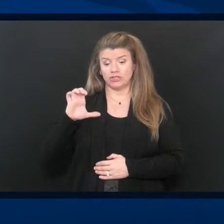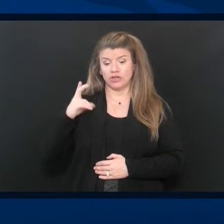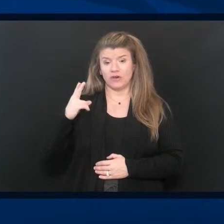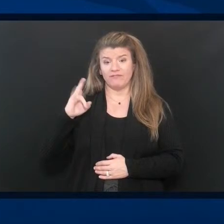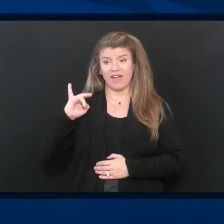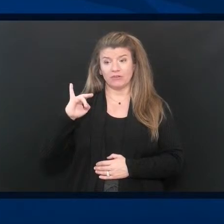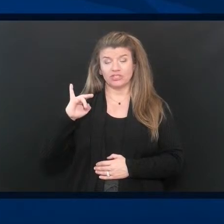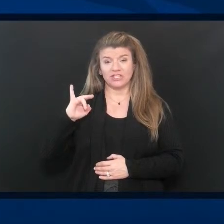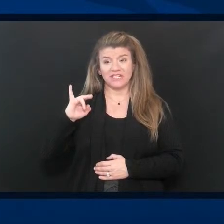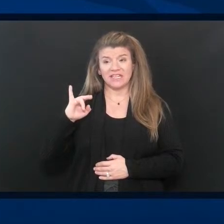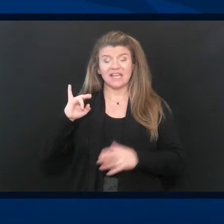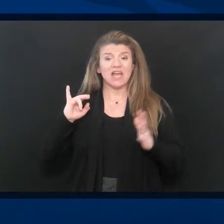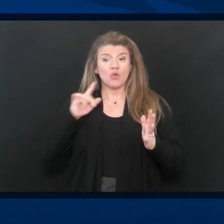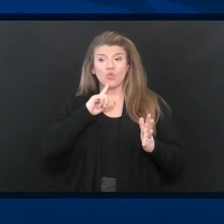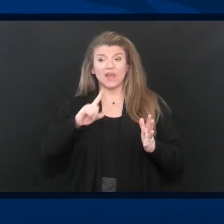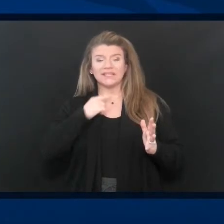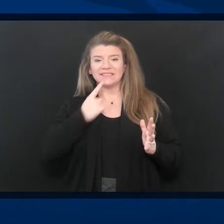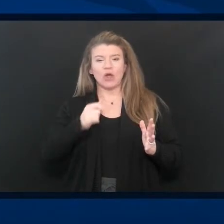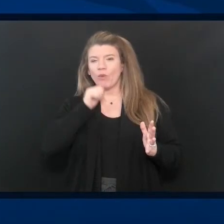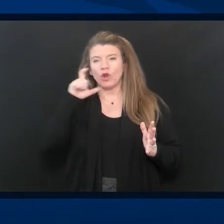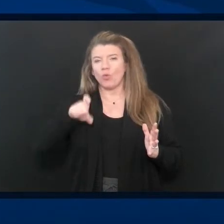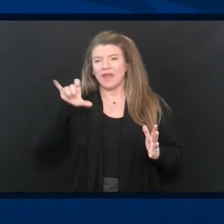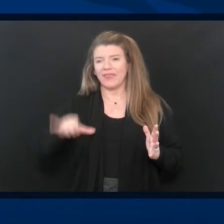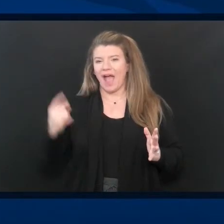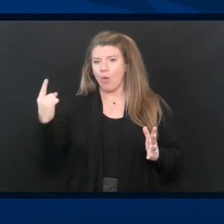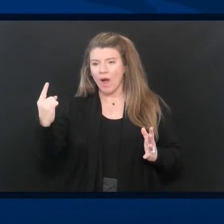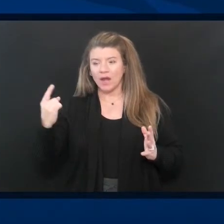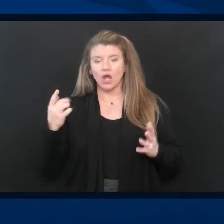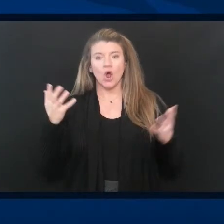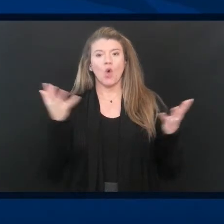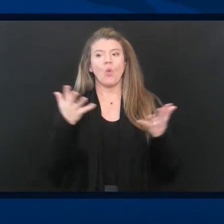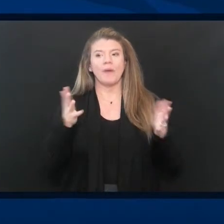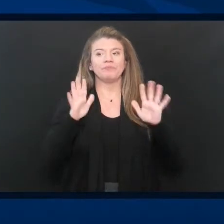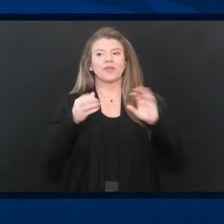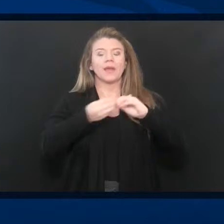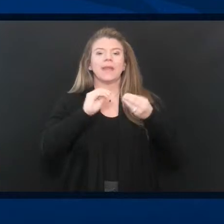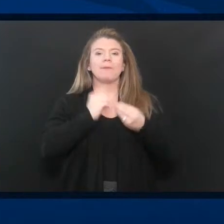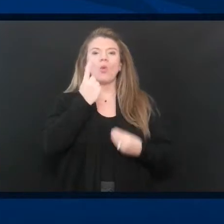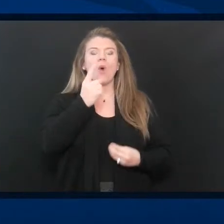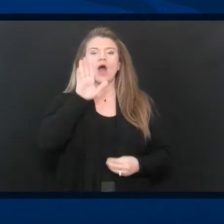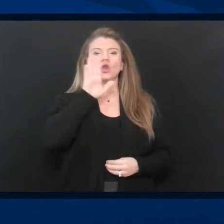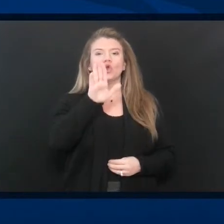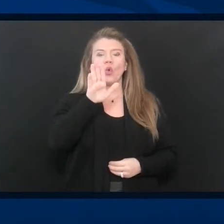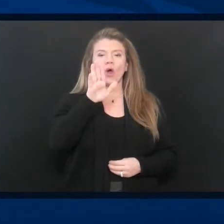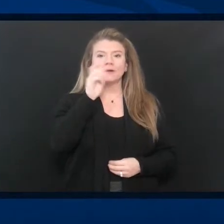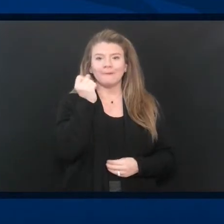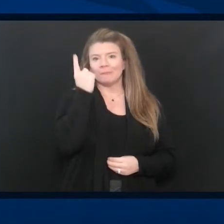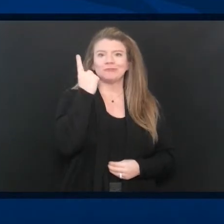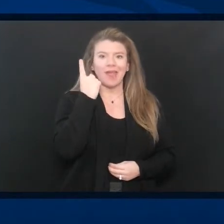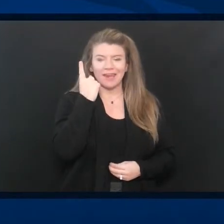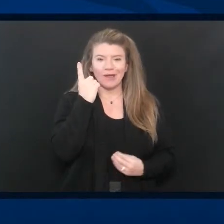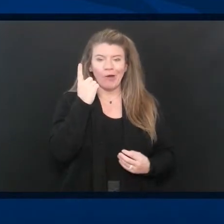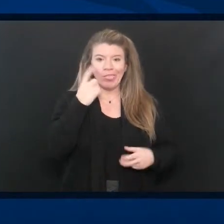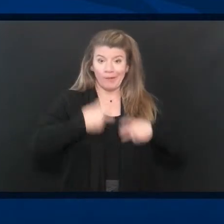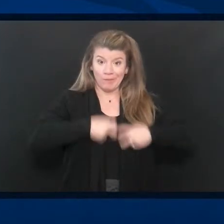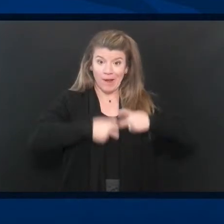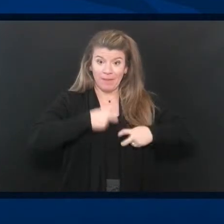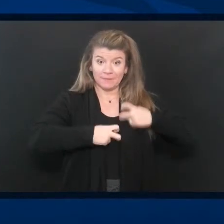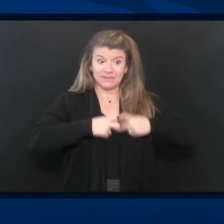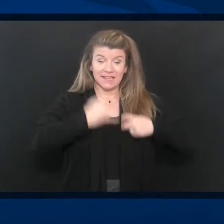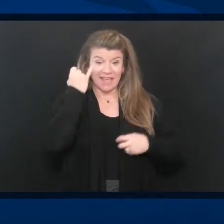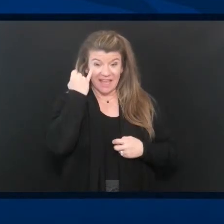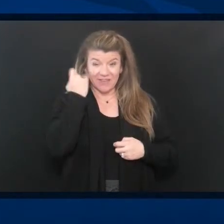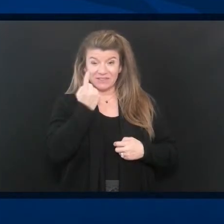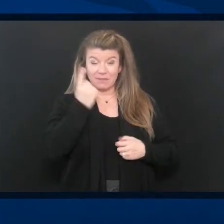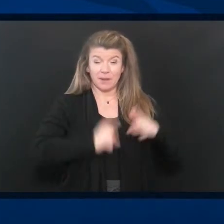need AstraZeneca. What will, number one, what's your take on the problems, if there are problems